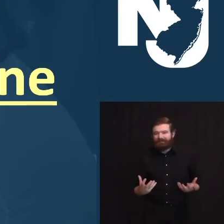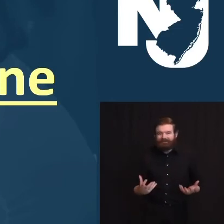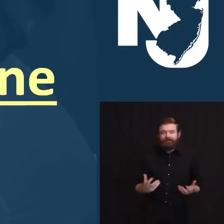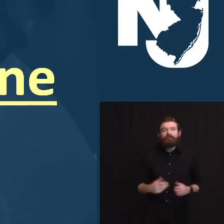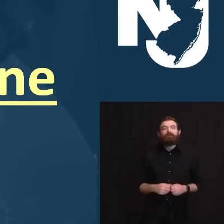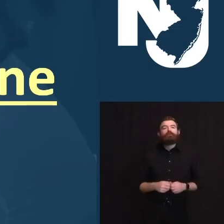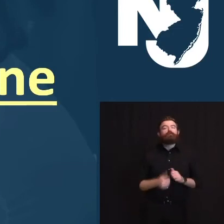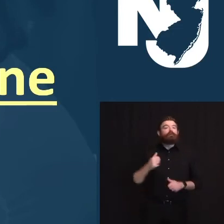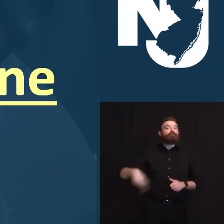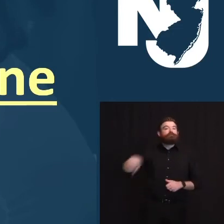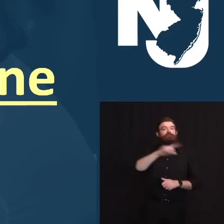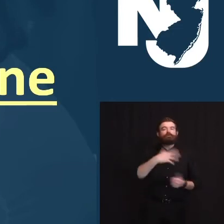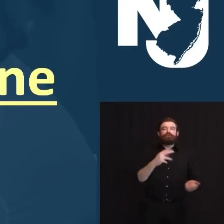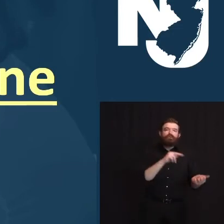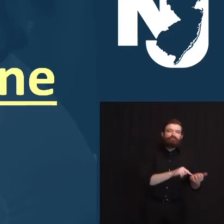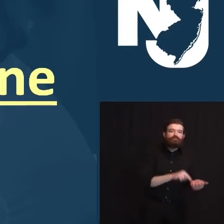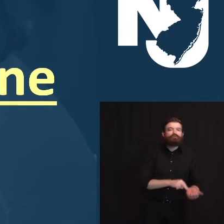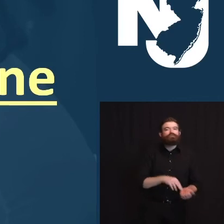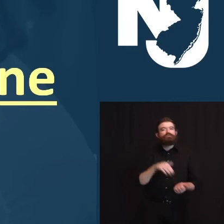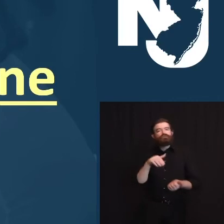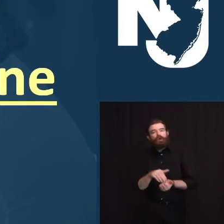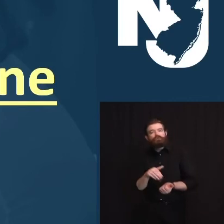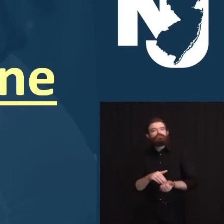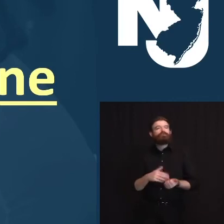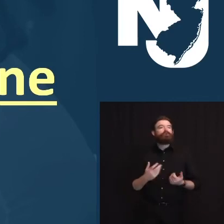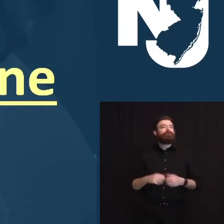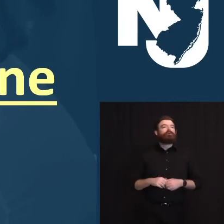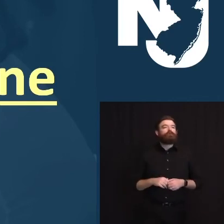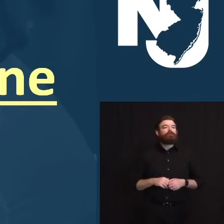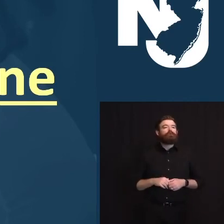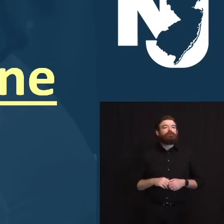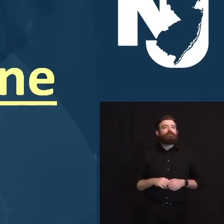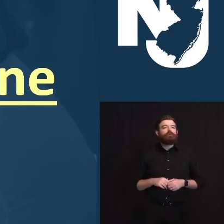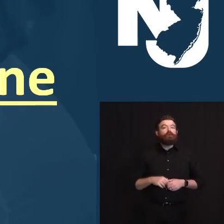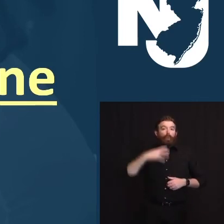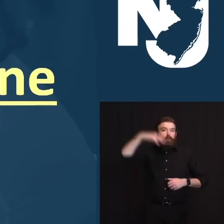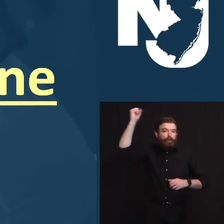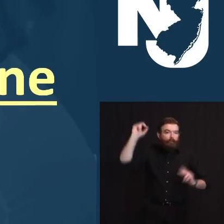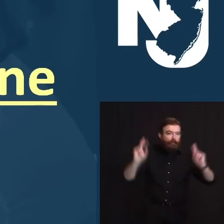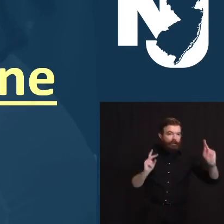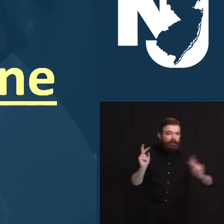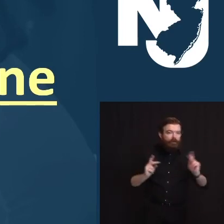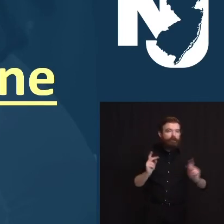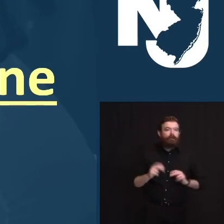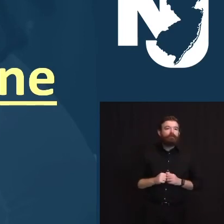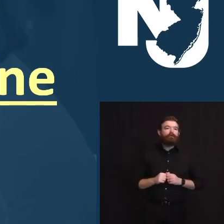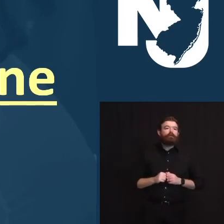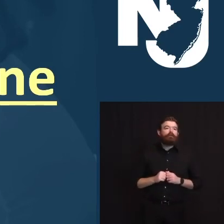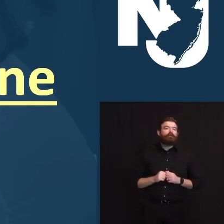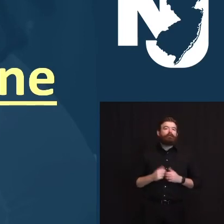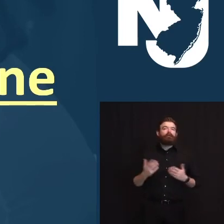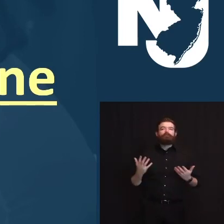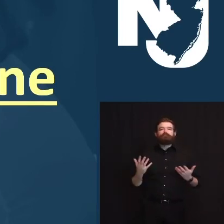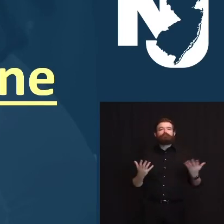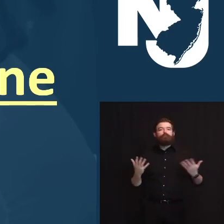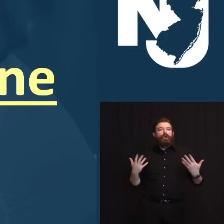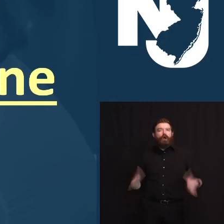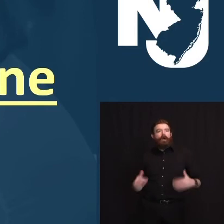be exposed. Older residents or those with chronic conditions who may have been living in isolation to protect